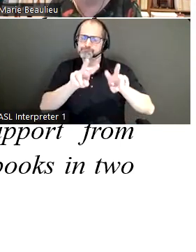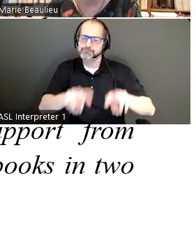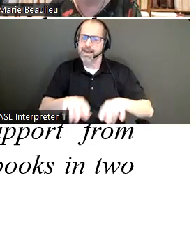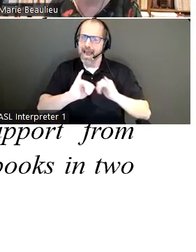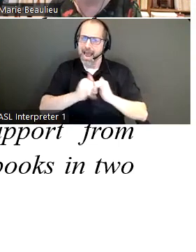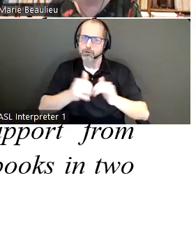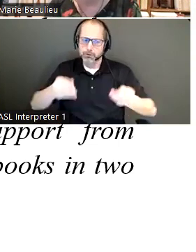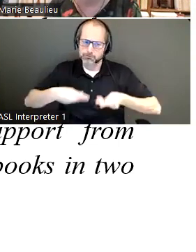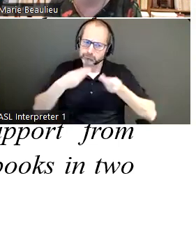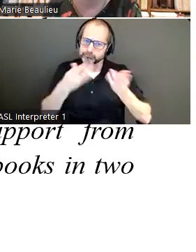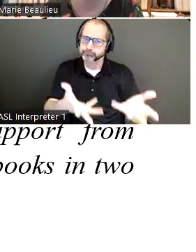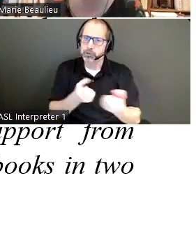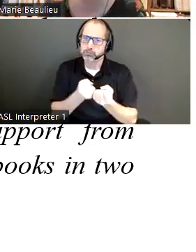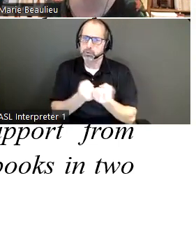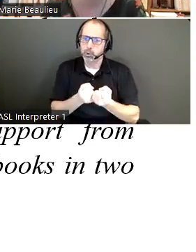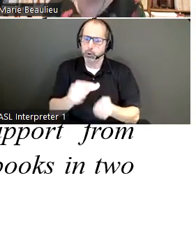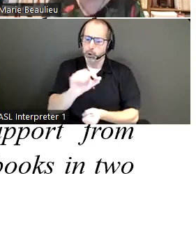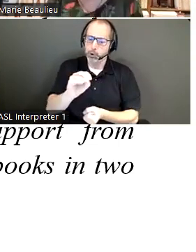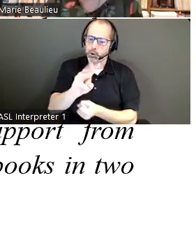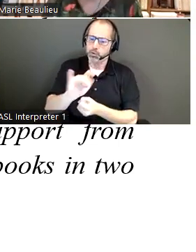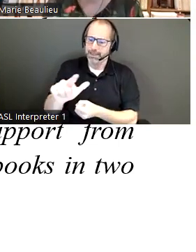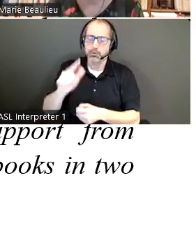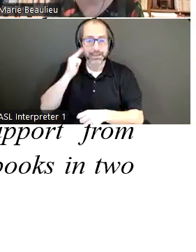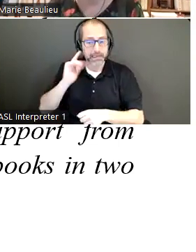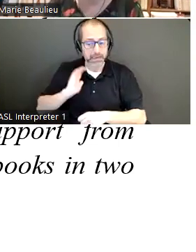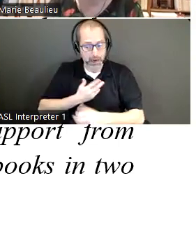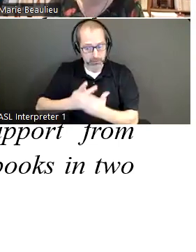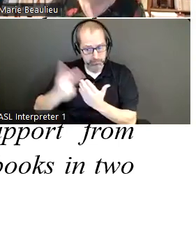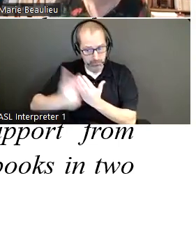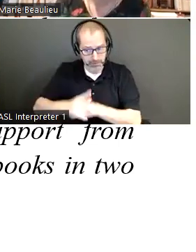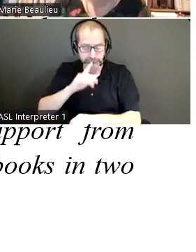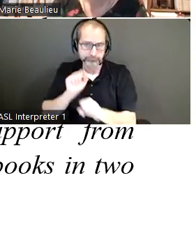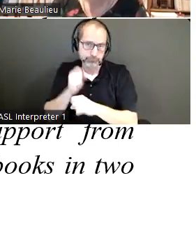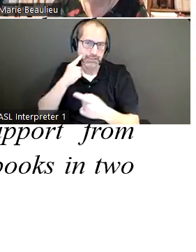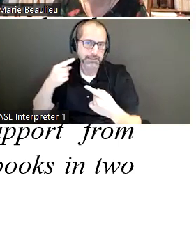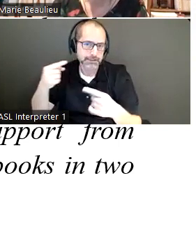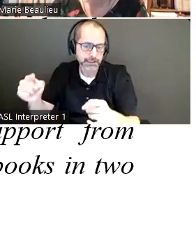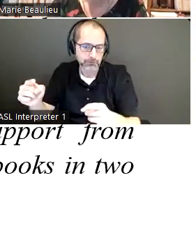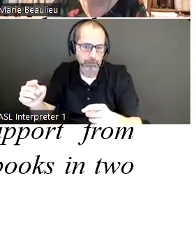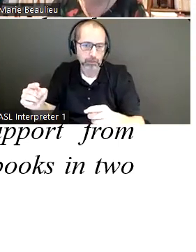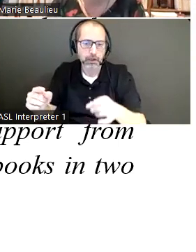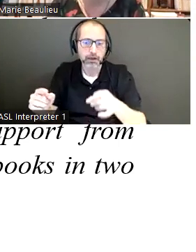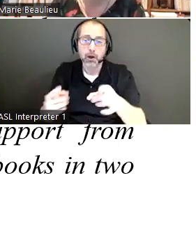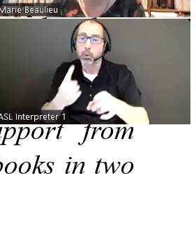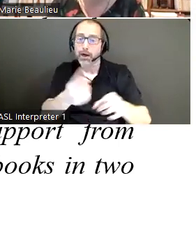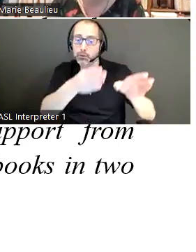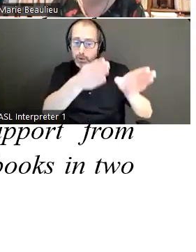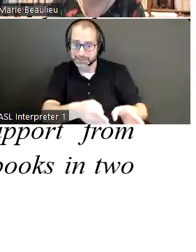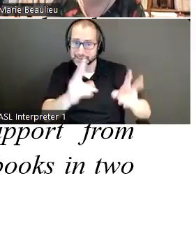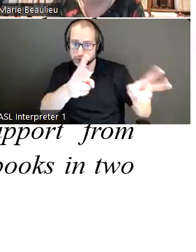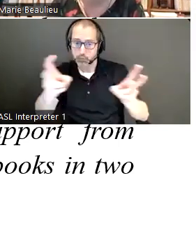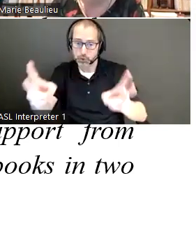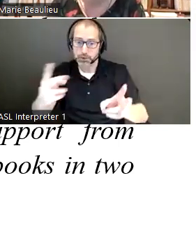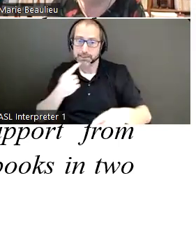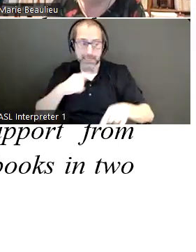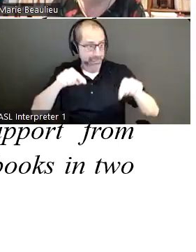of the program was very well achieved. Let's give you an example by this quote by a resident saying, "It's a village